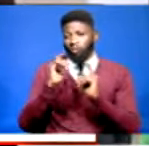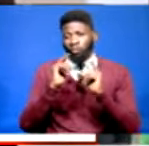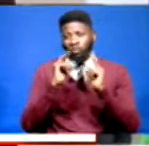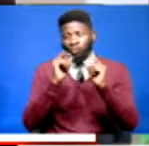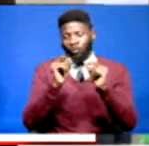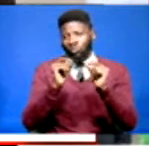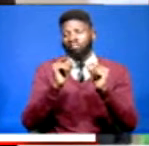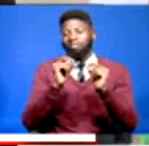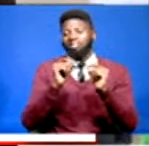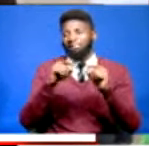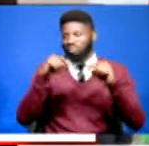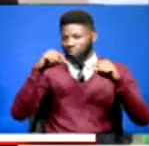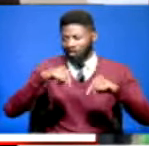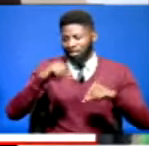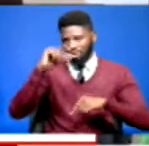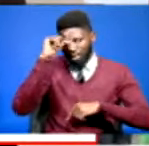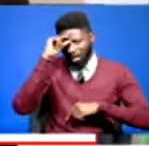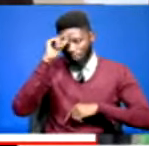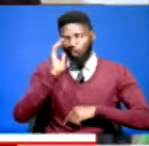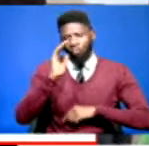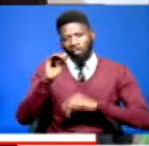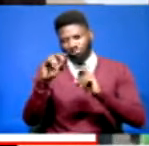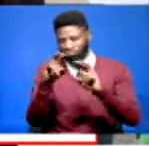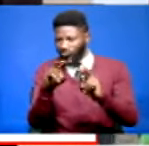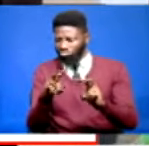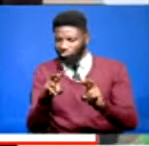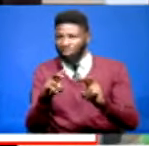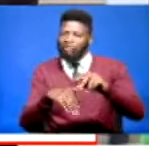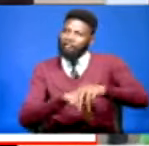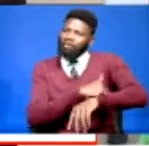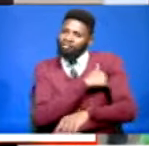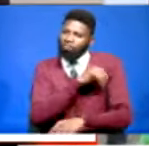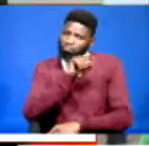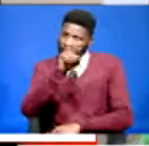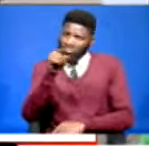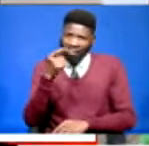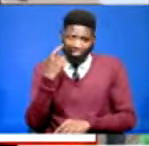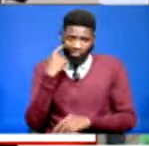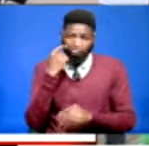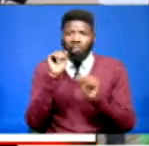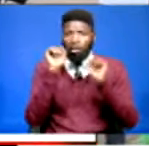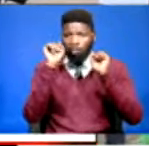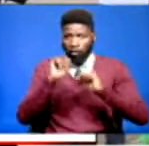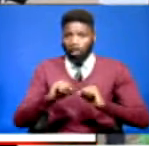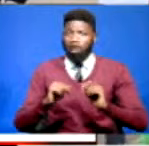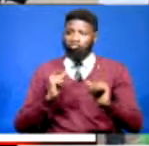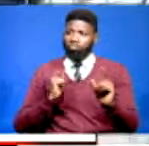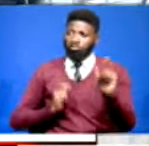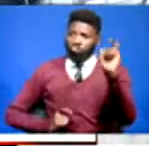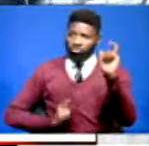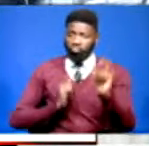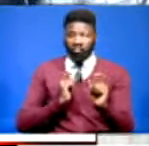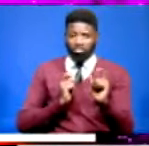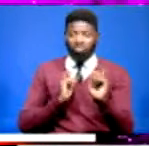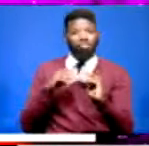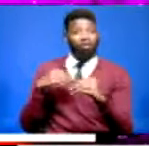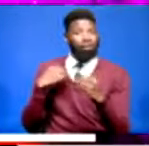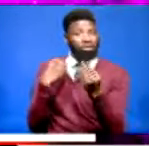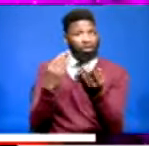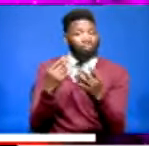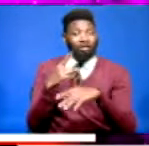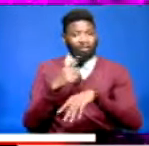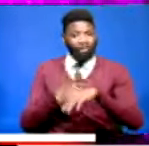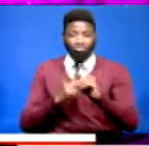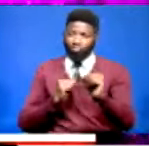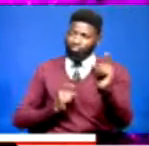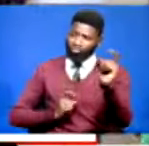their assistants just to assess their suitability to be armed. And once they are armed, they are going to the police